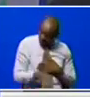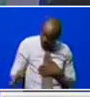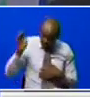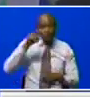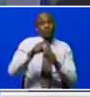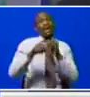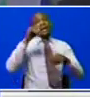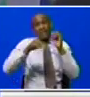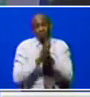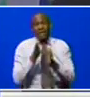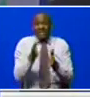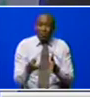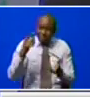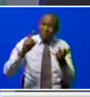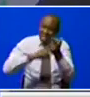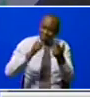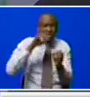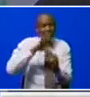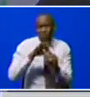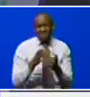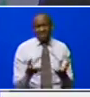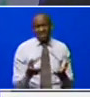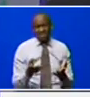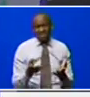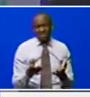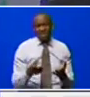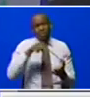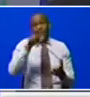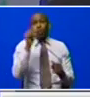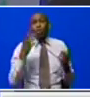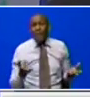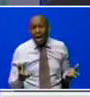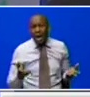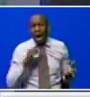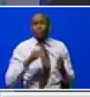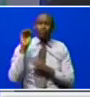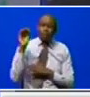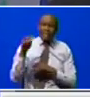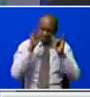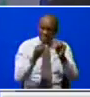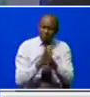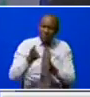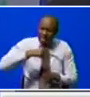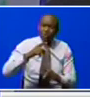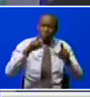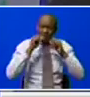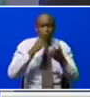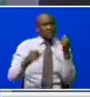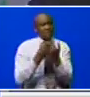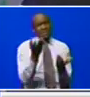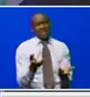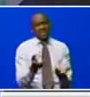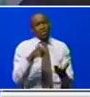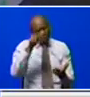elections. They're up now counting the votes. Where are you going until morning? Stay here with us and tell us what's going on.